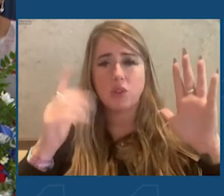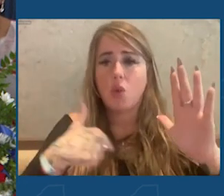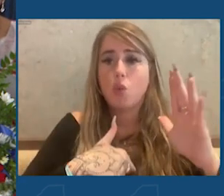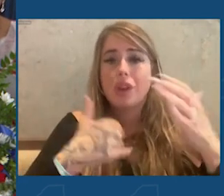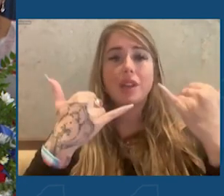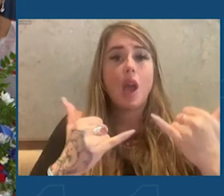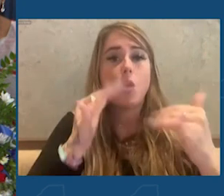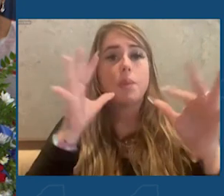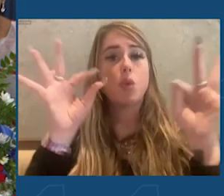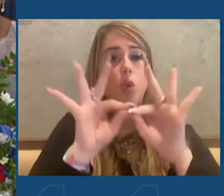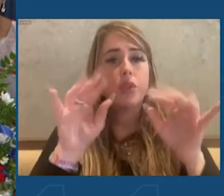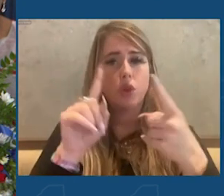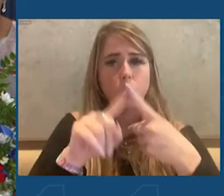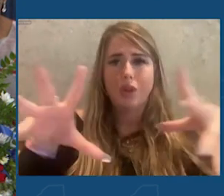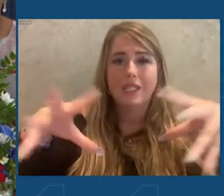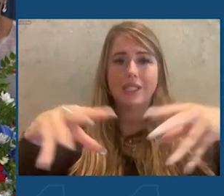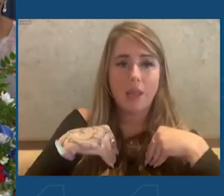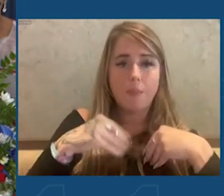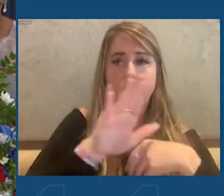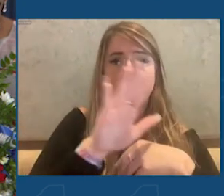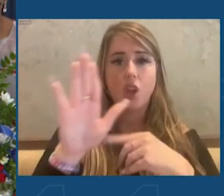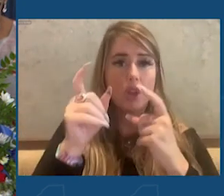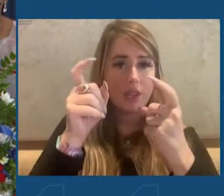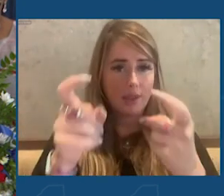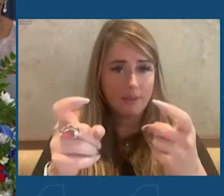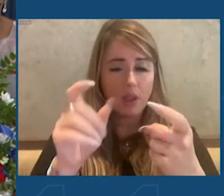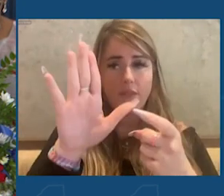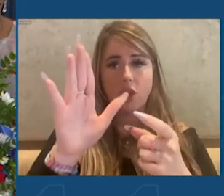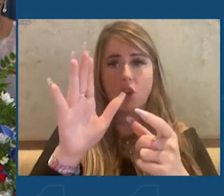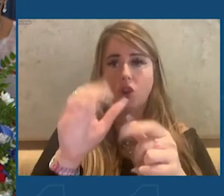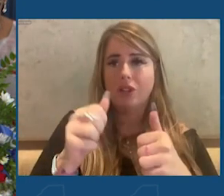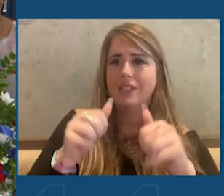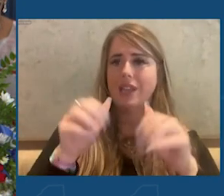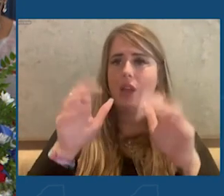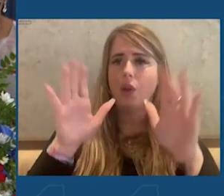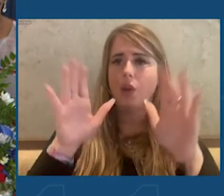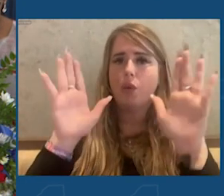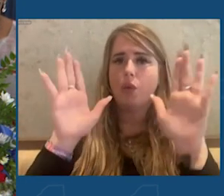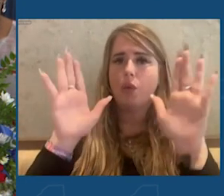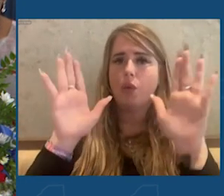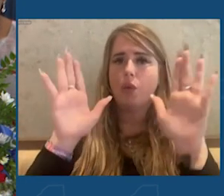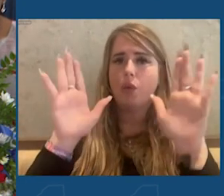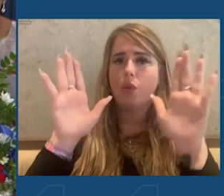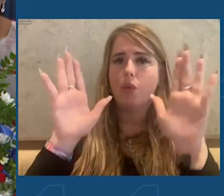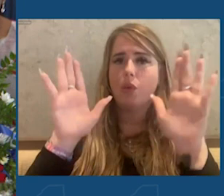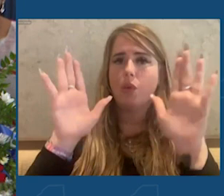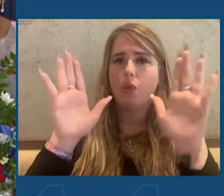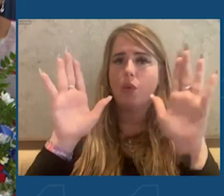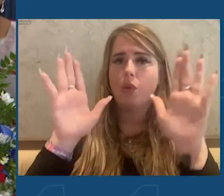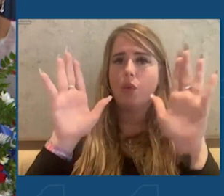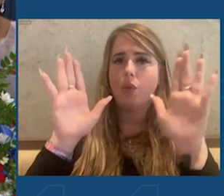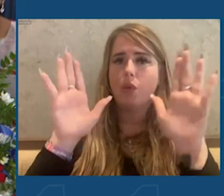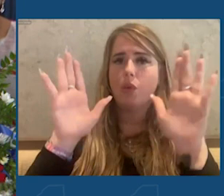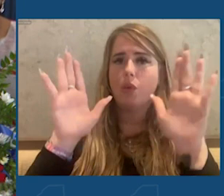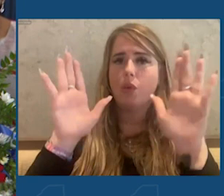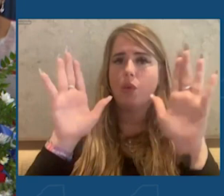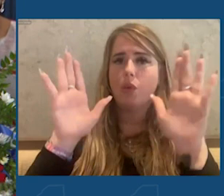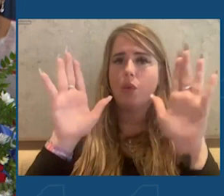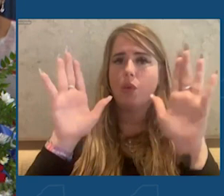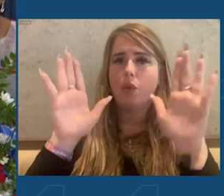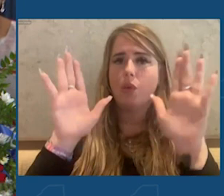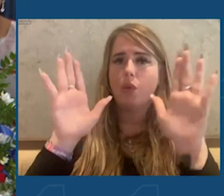worthy to accept their gift and their sacrifice. Comfort those who grieve the loss of their loved